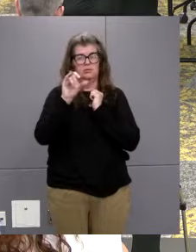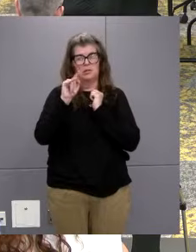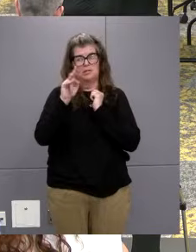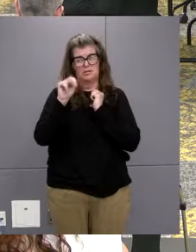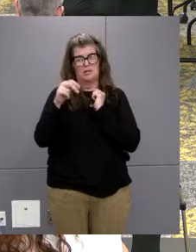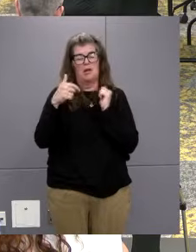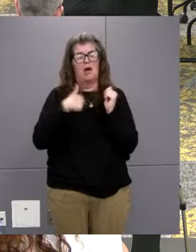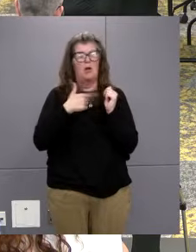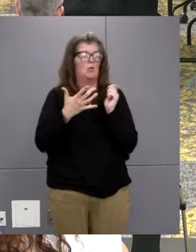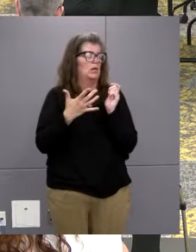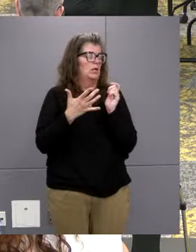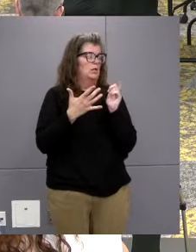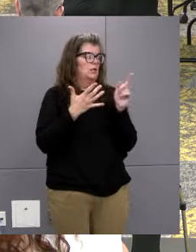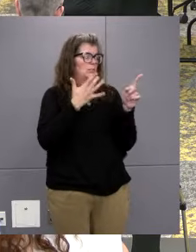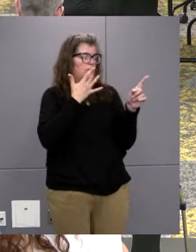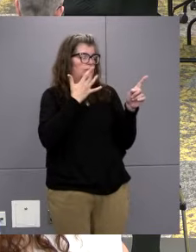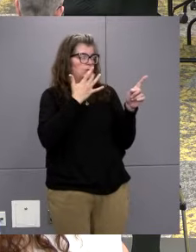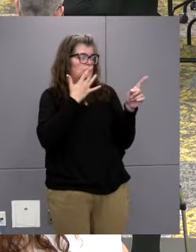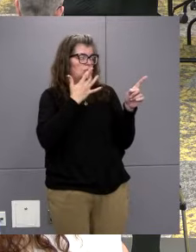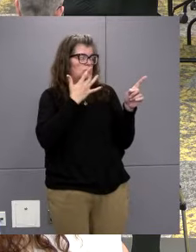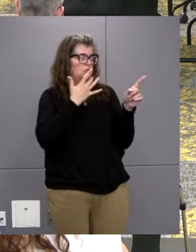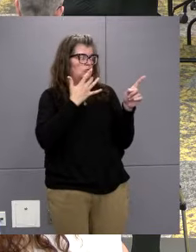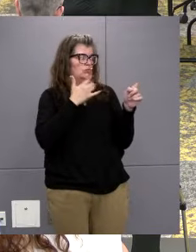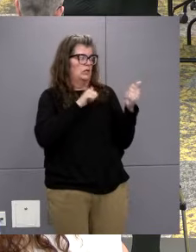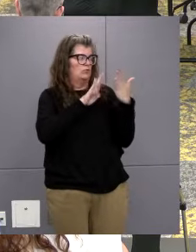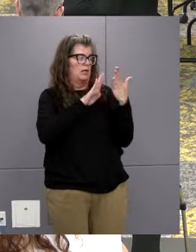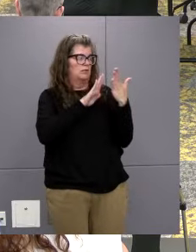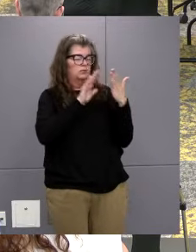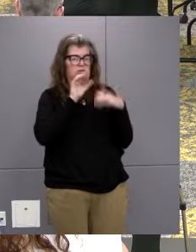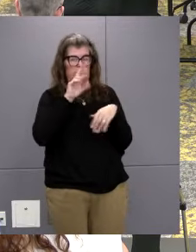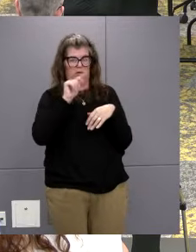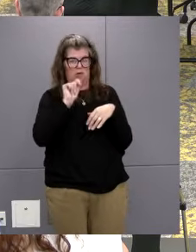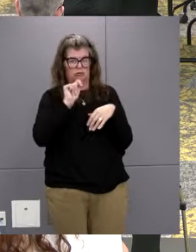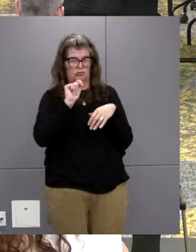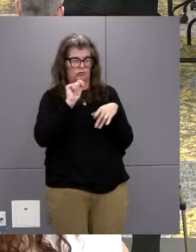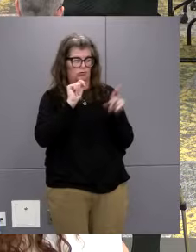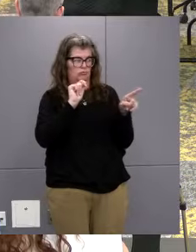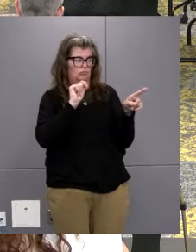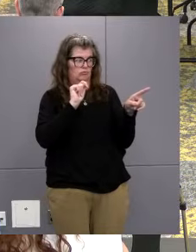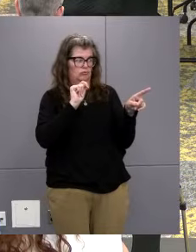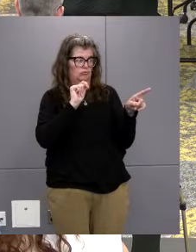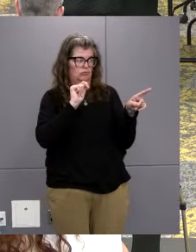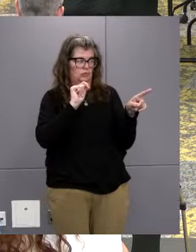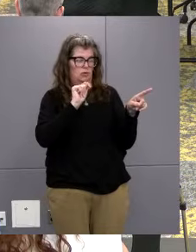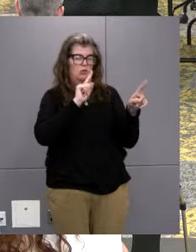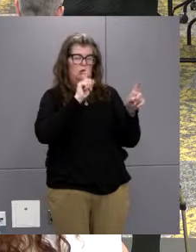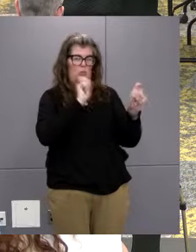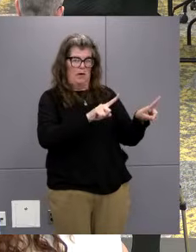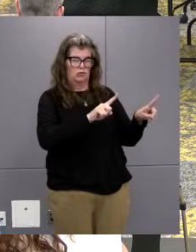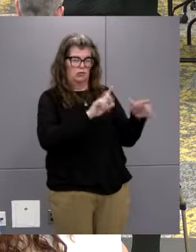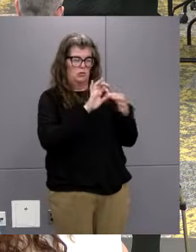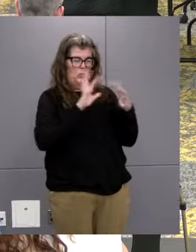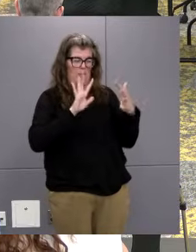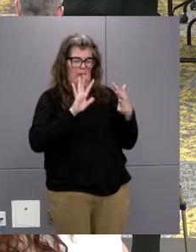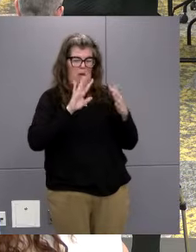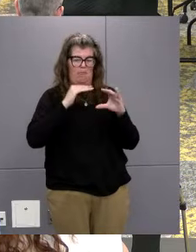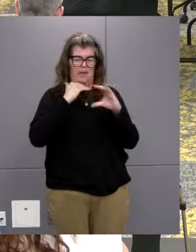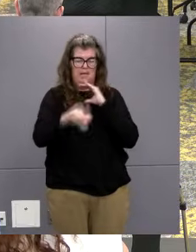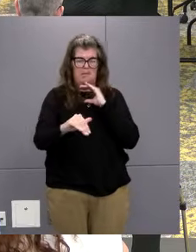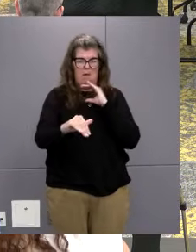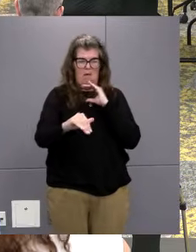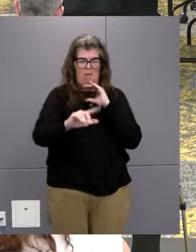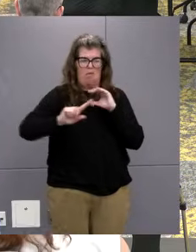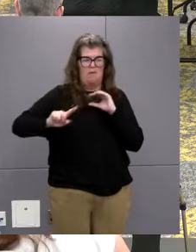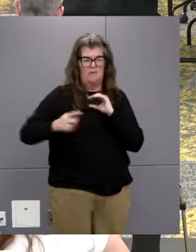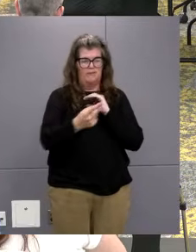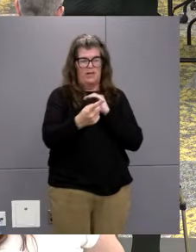addressed Art's question without that email offending the great majority, if